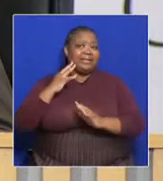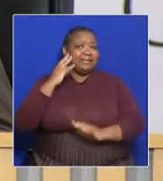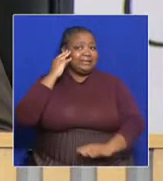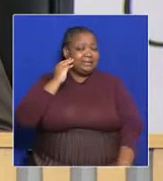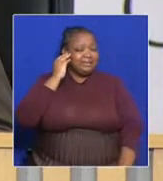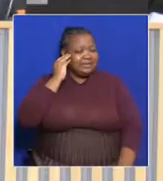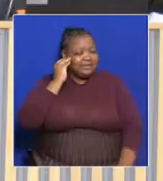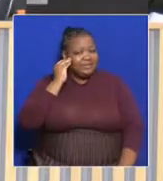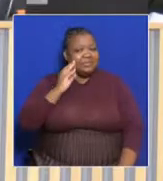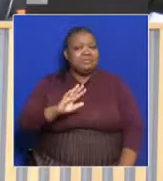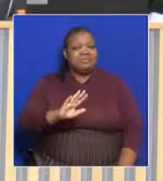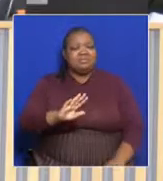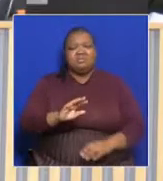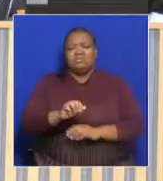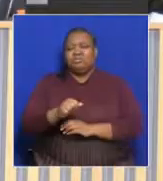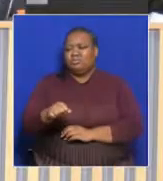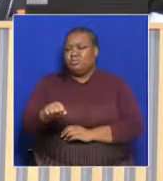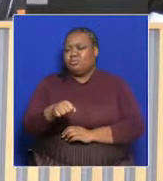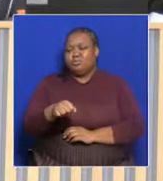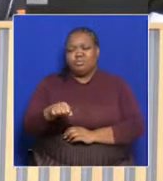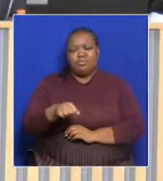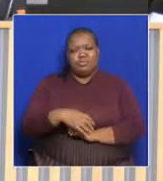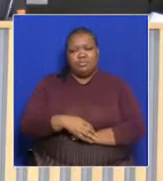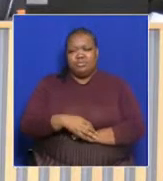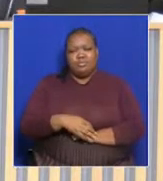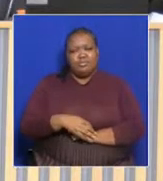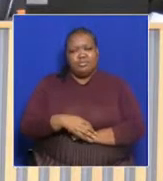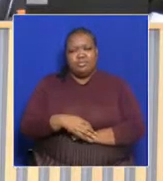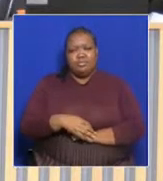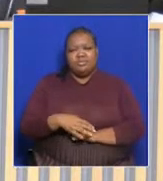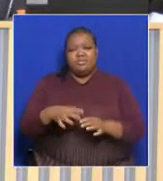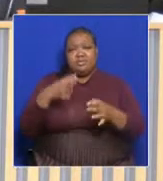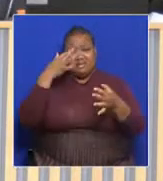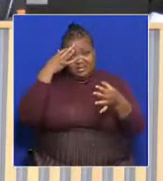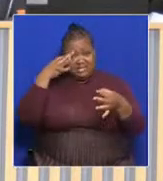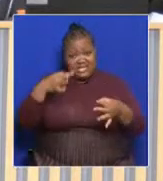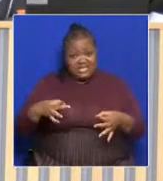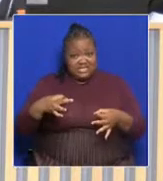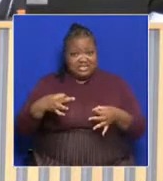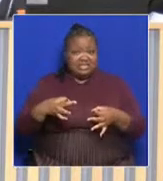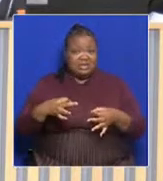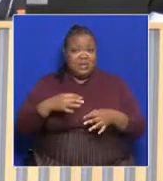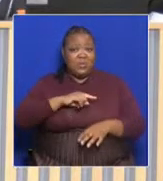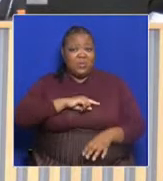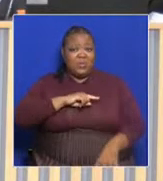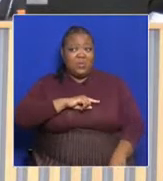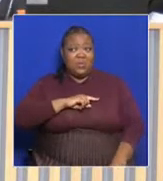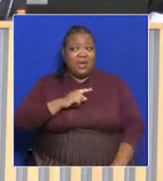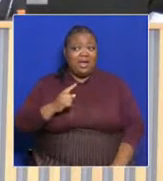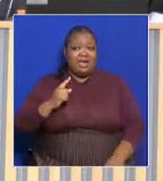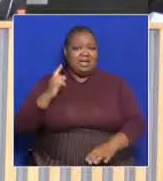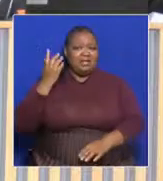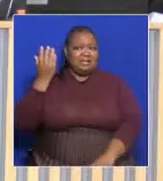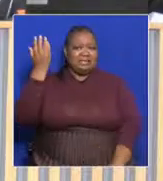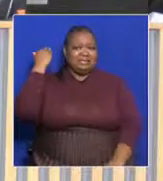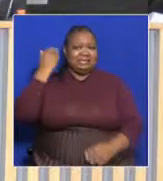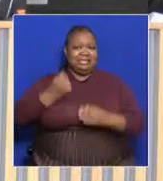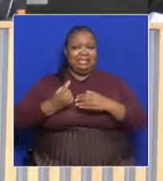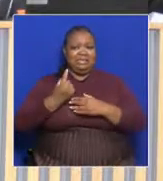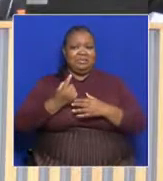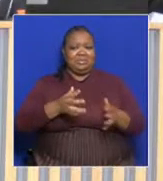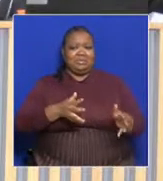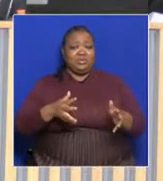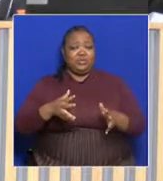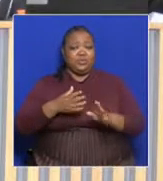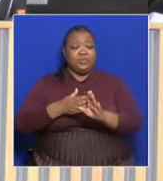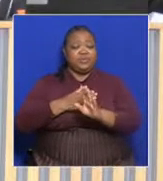you could not base your decision on something that historical. You couldn't. You accepted earlier when I engaged